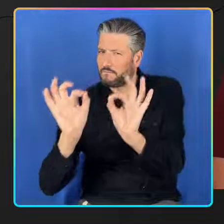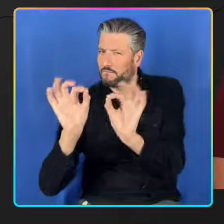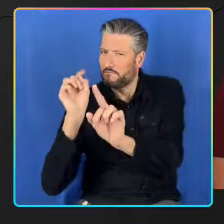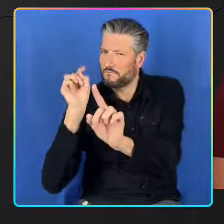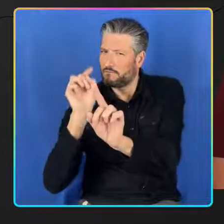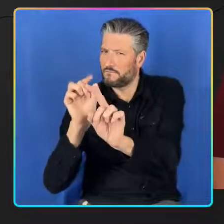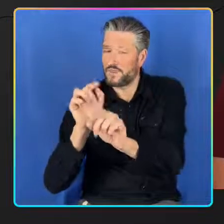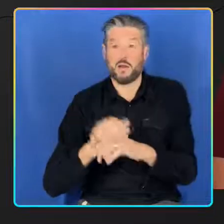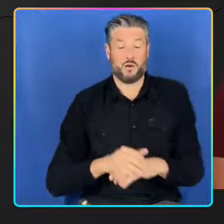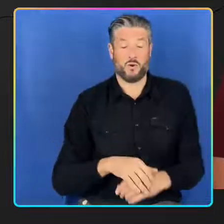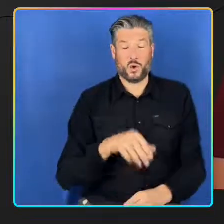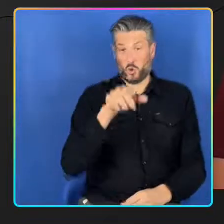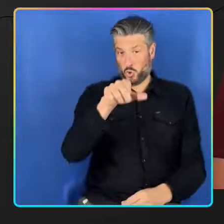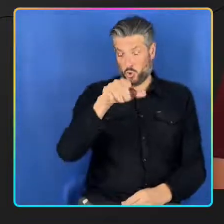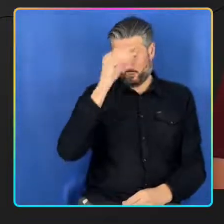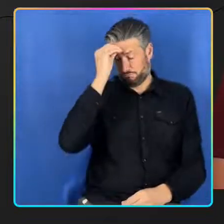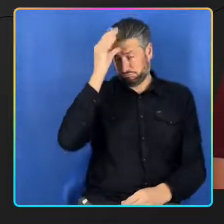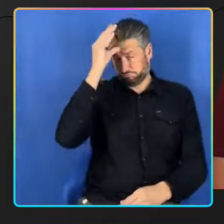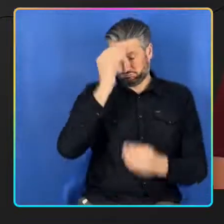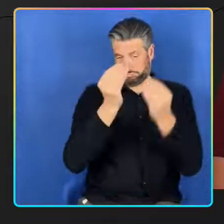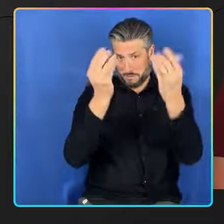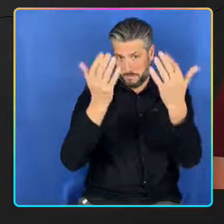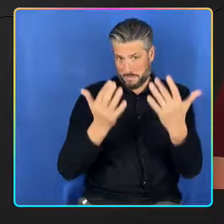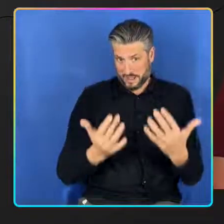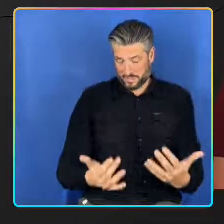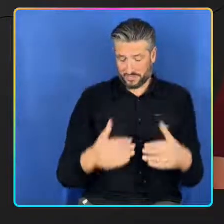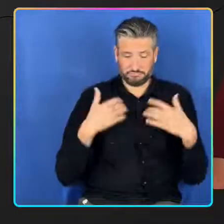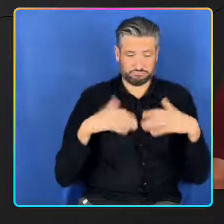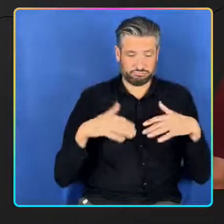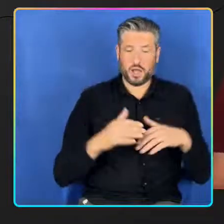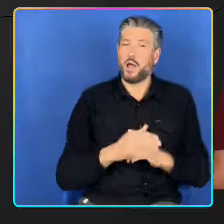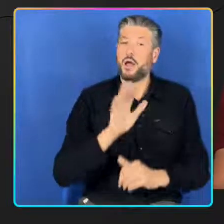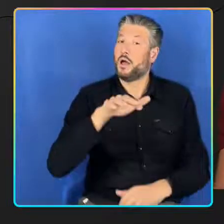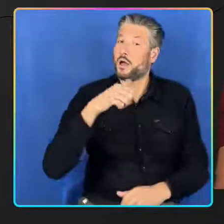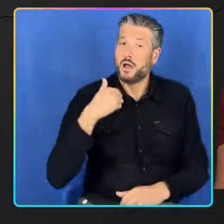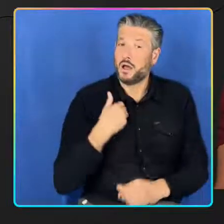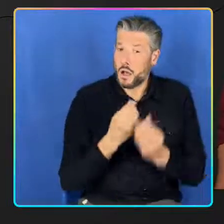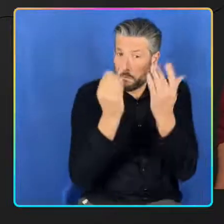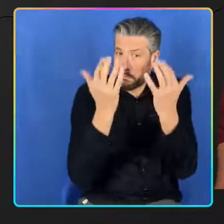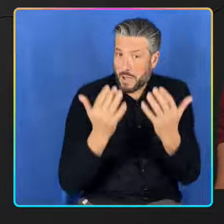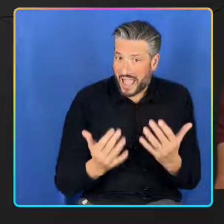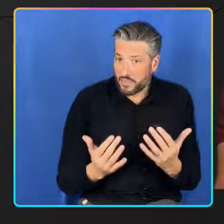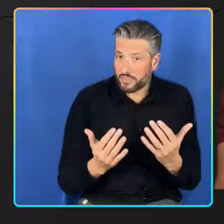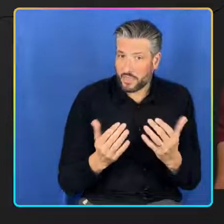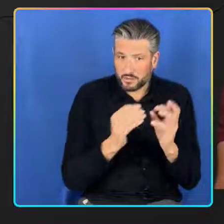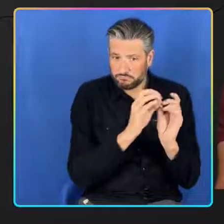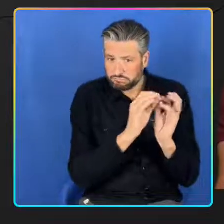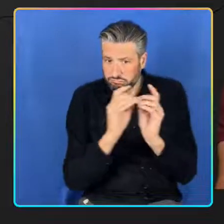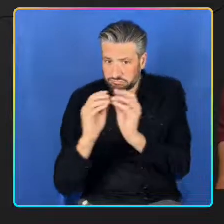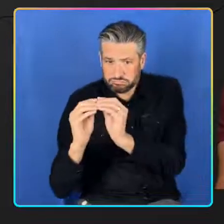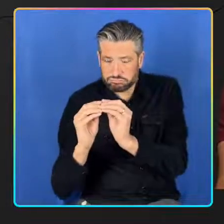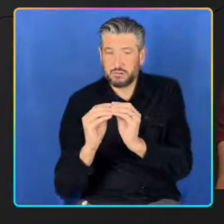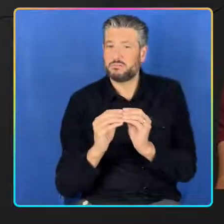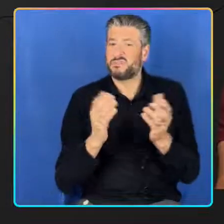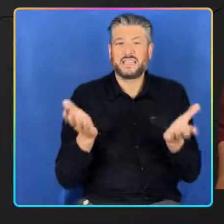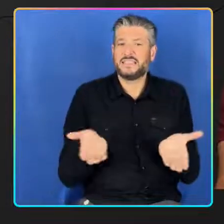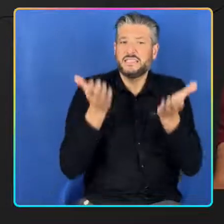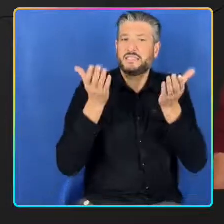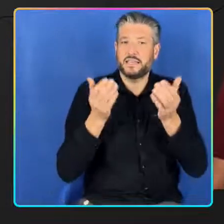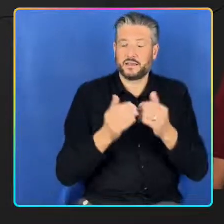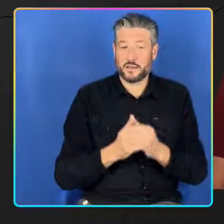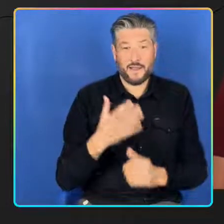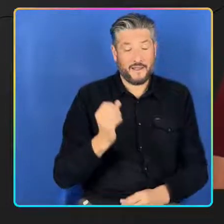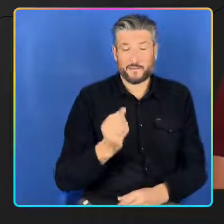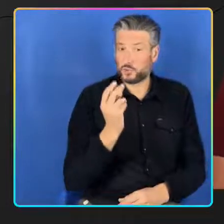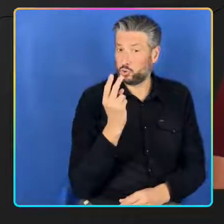some point. Interestingly, the math was really simple for that. I thought it was going to be like really tough, but it's actually just two physics